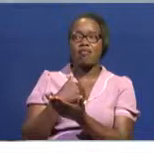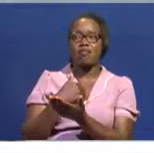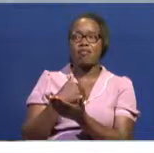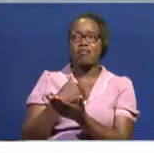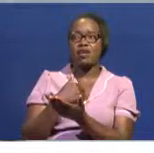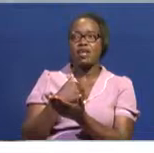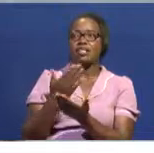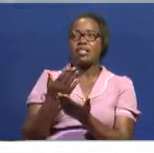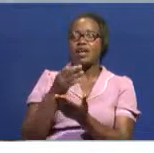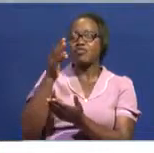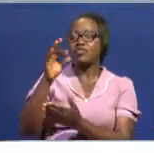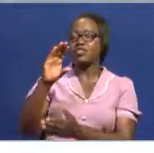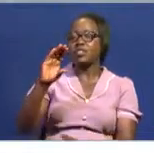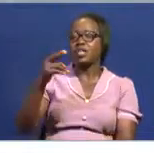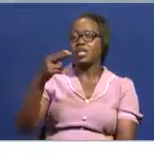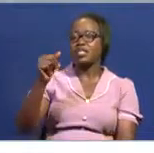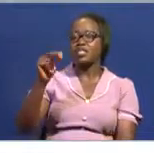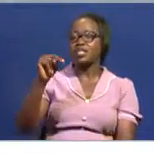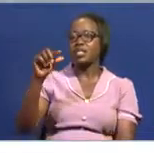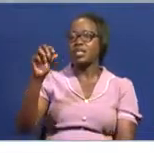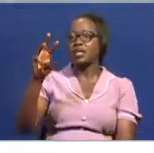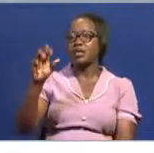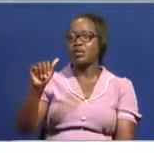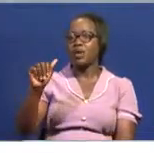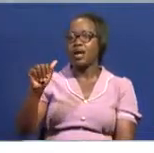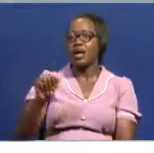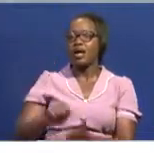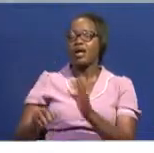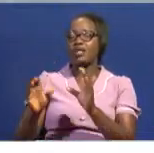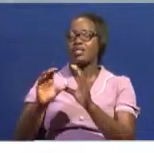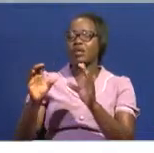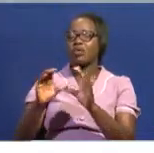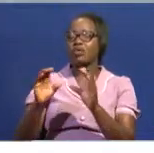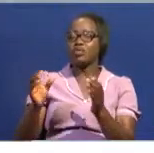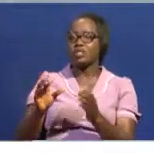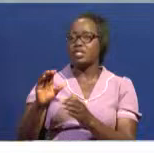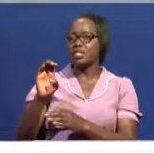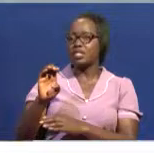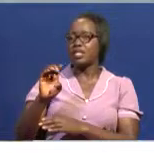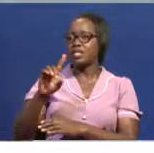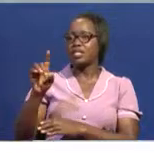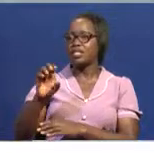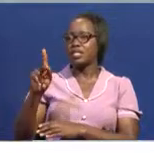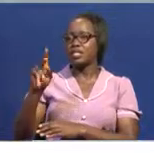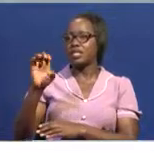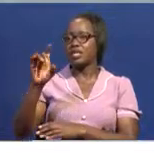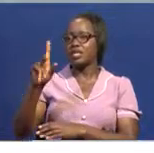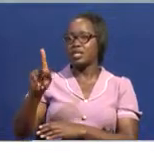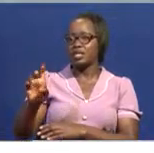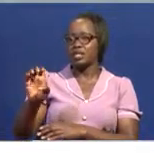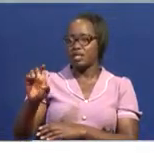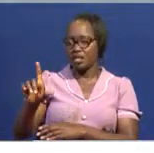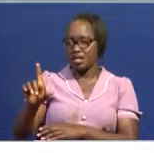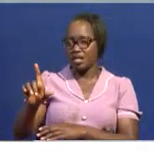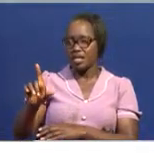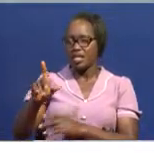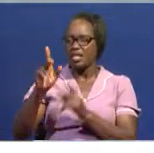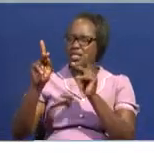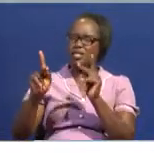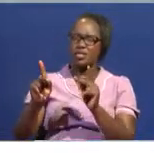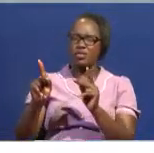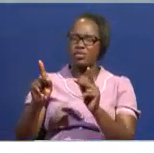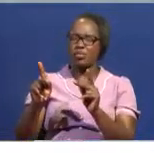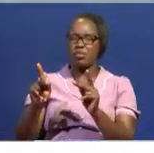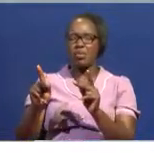future Changawas, that is under Coach Ezekiel. We have another program in Kisumu. It's not doing as well